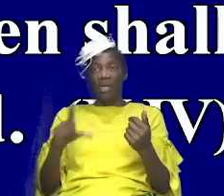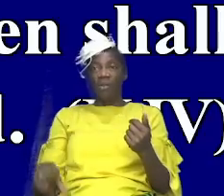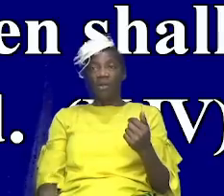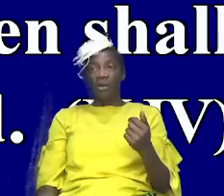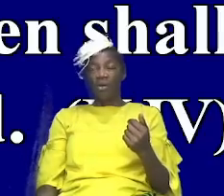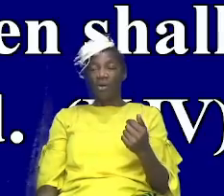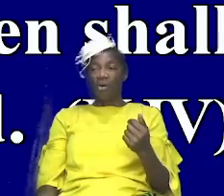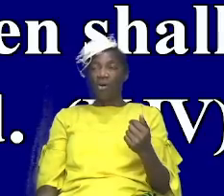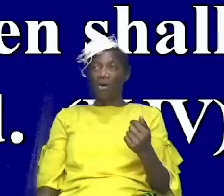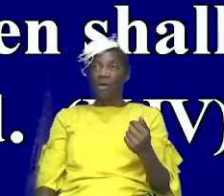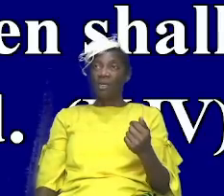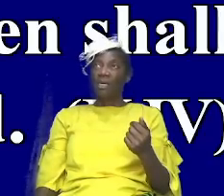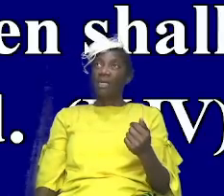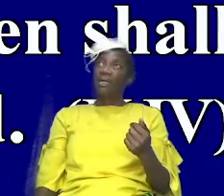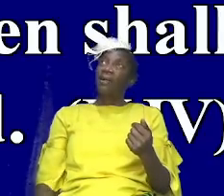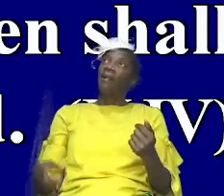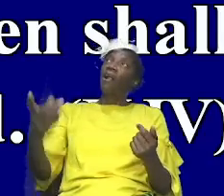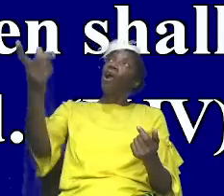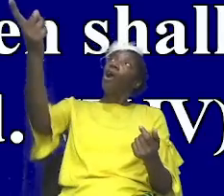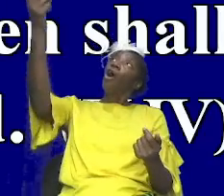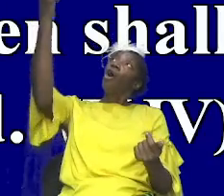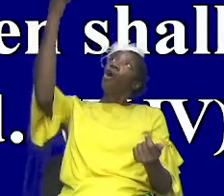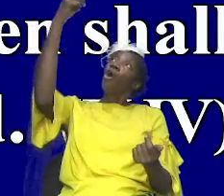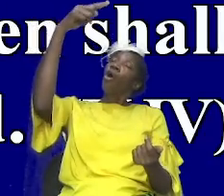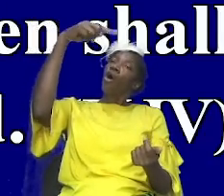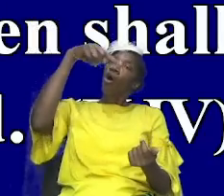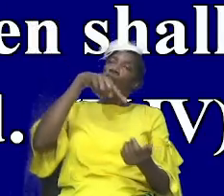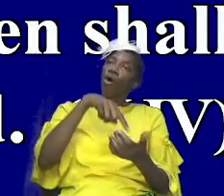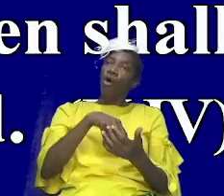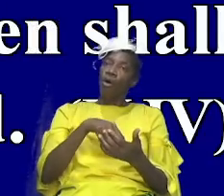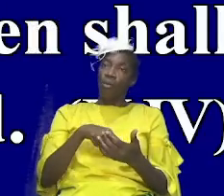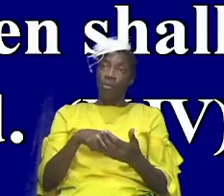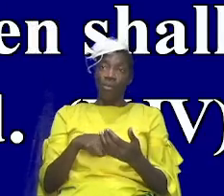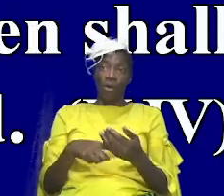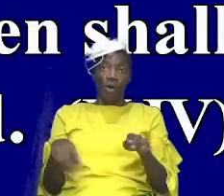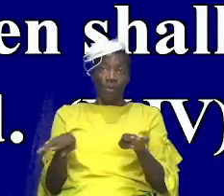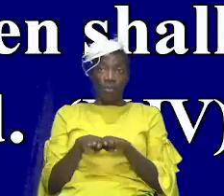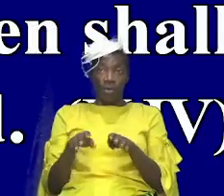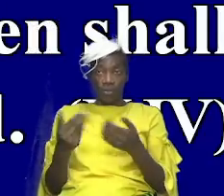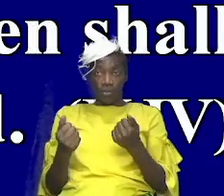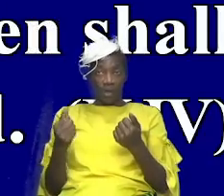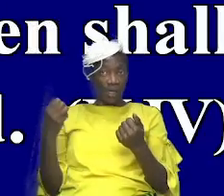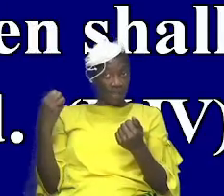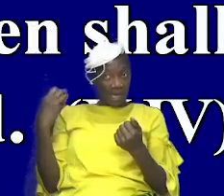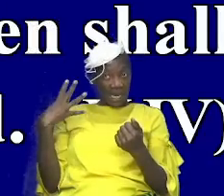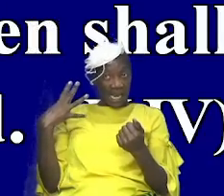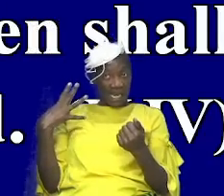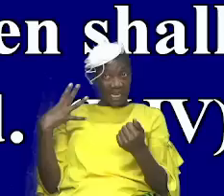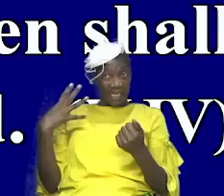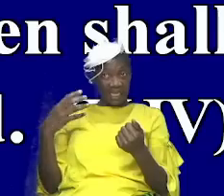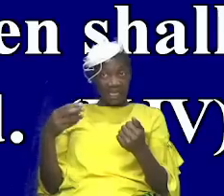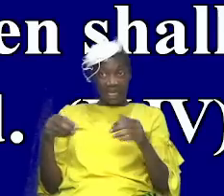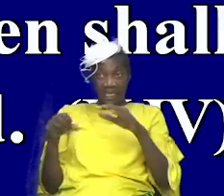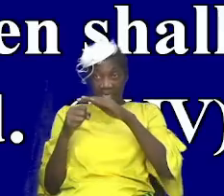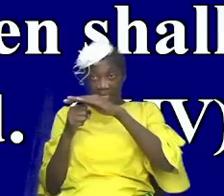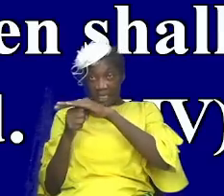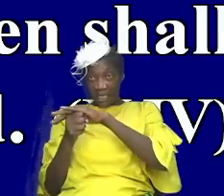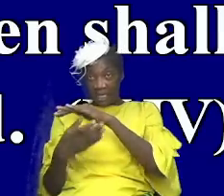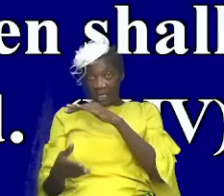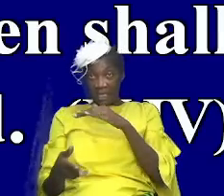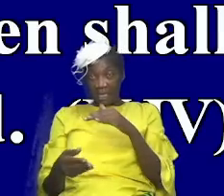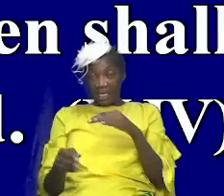himself is going to come. And here's what he then said, who both will bring to light the hidden things